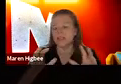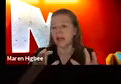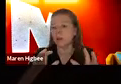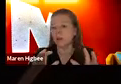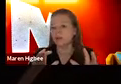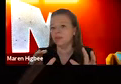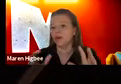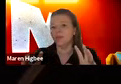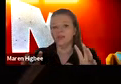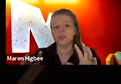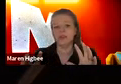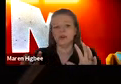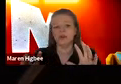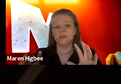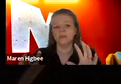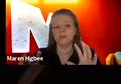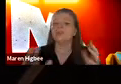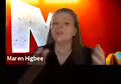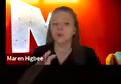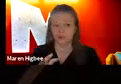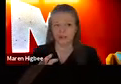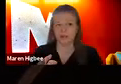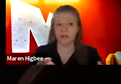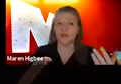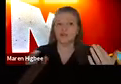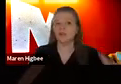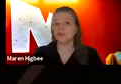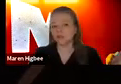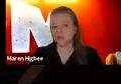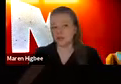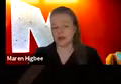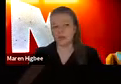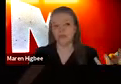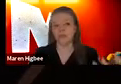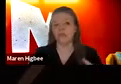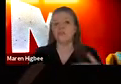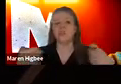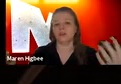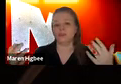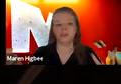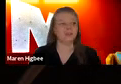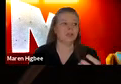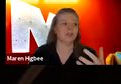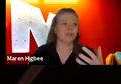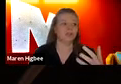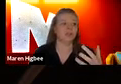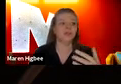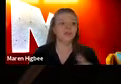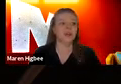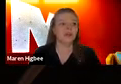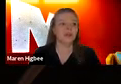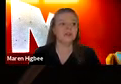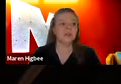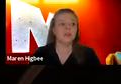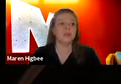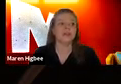of the things that happened on the, um, the difficult side. So the first thing that happened was it's new technology, new challenges. So